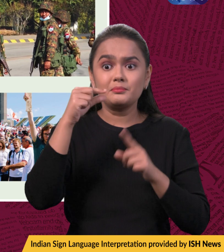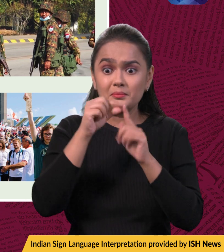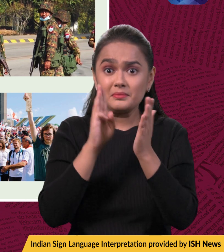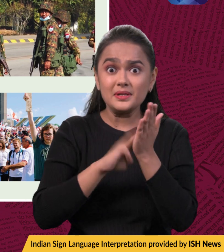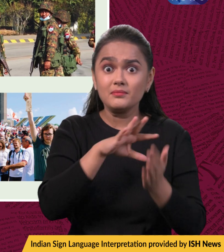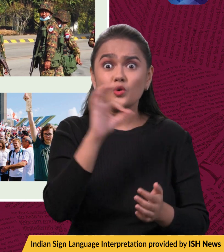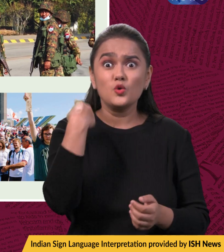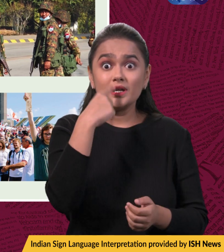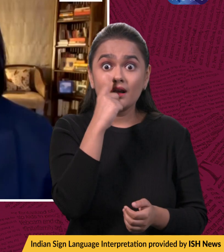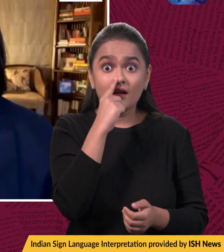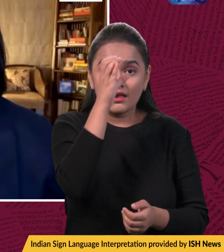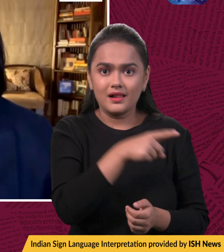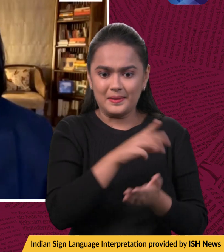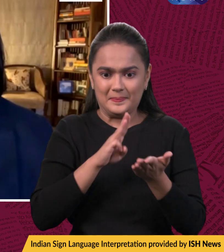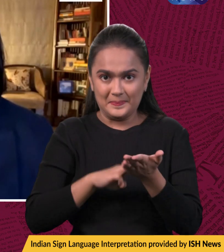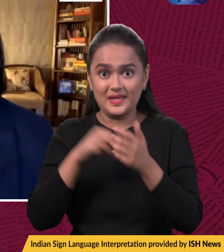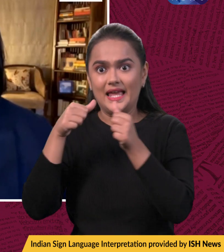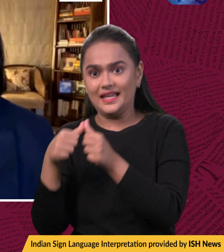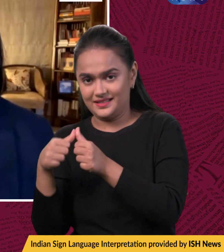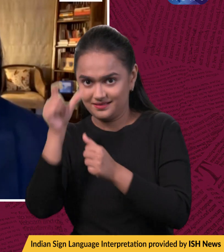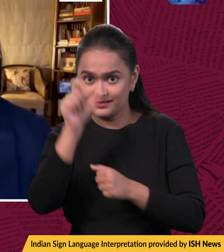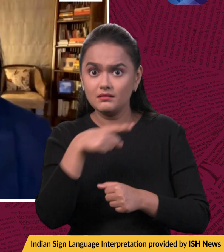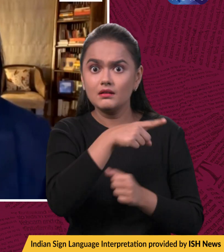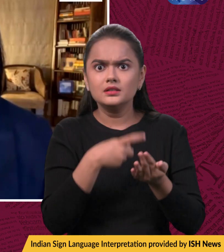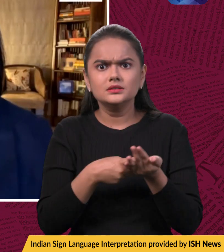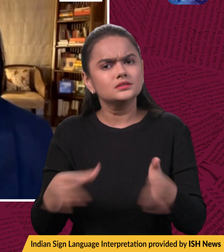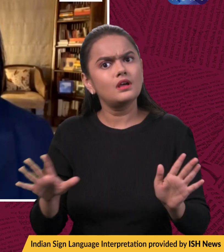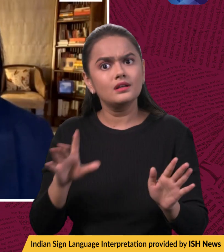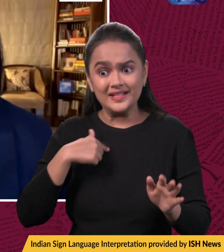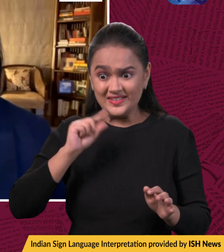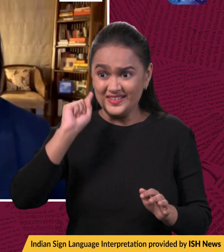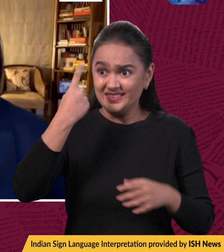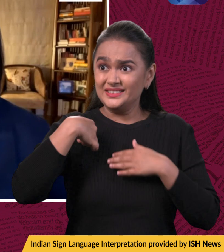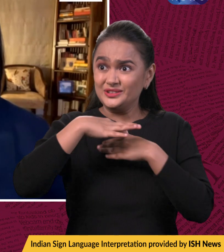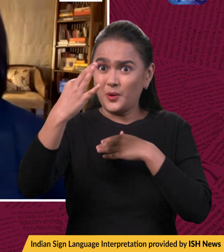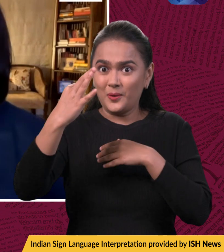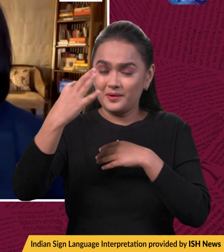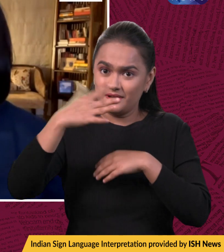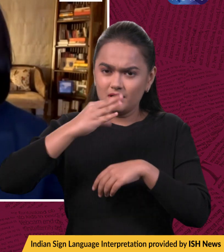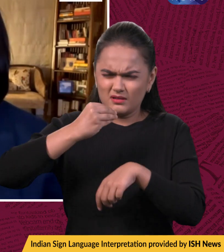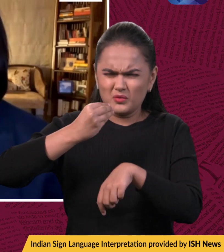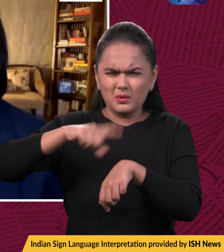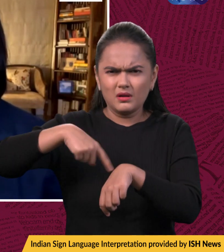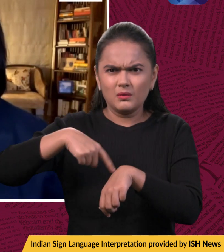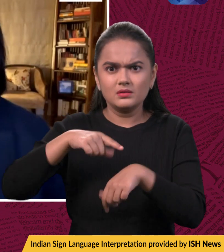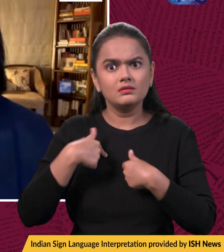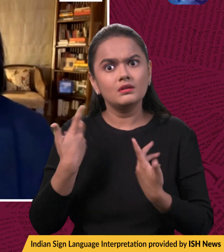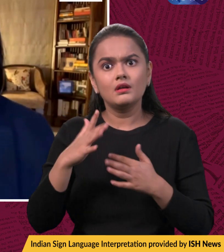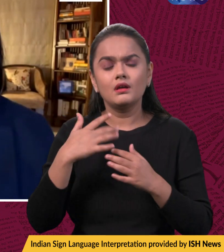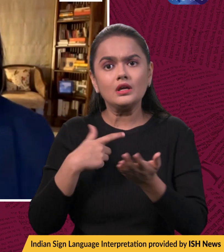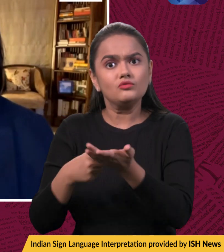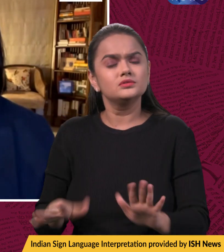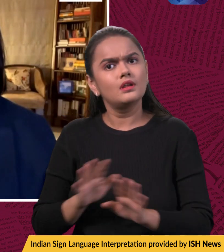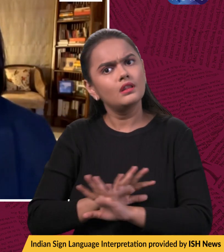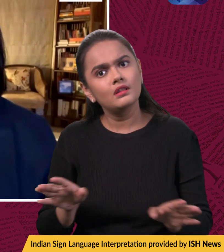female Prime Minister, Magdalena Andersson, resigned on day one, just hours after she became Prime Minister.